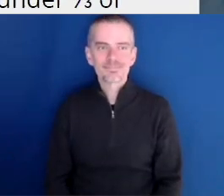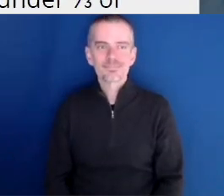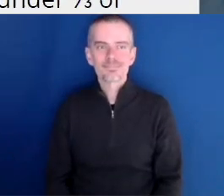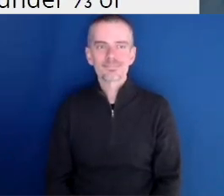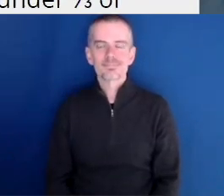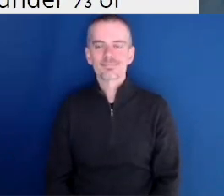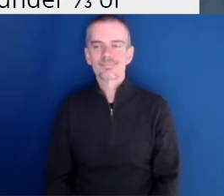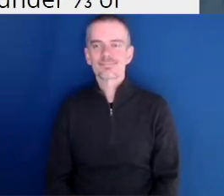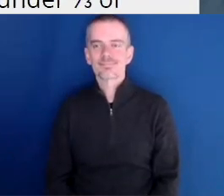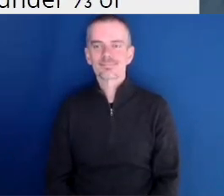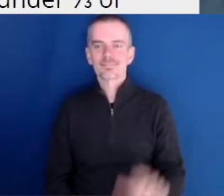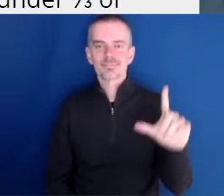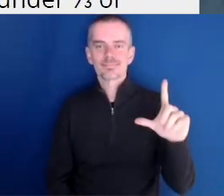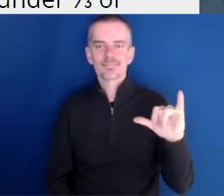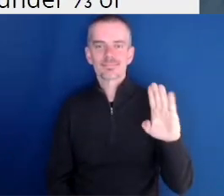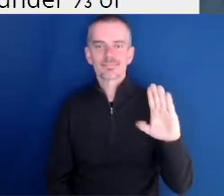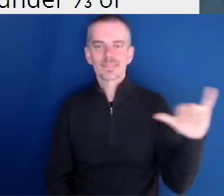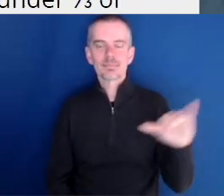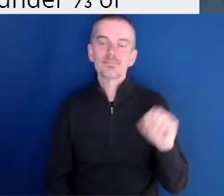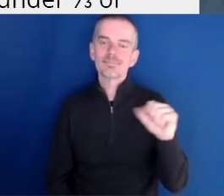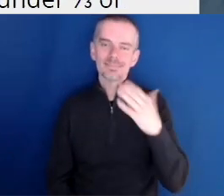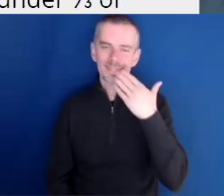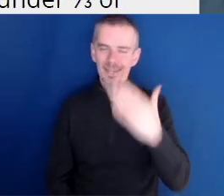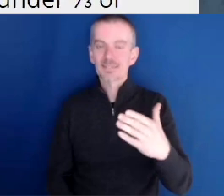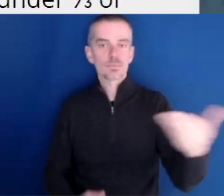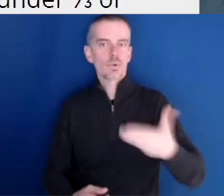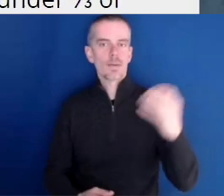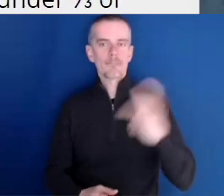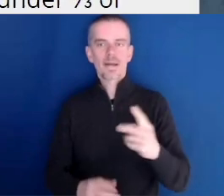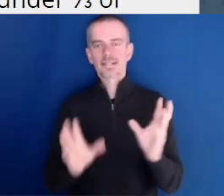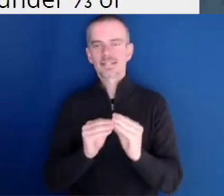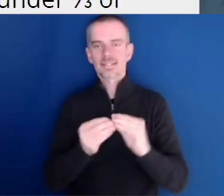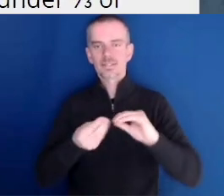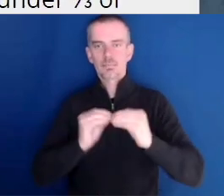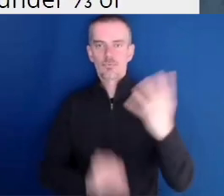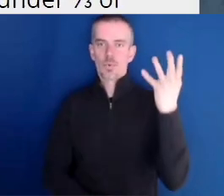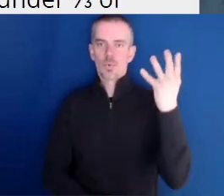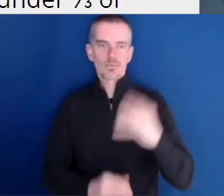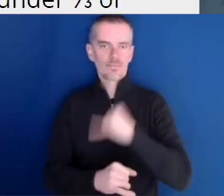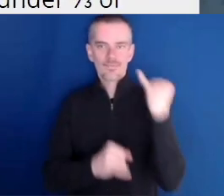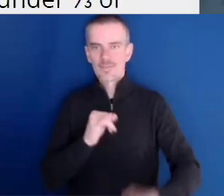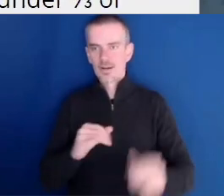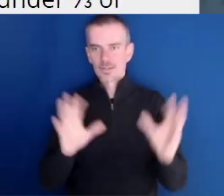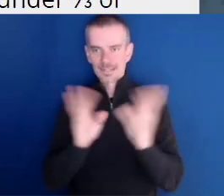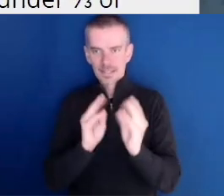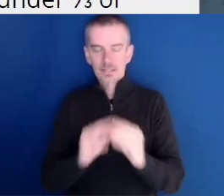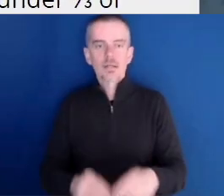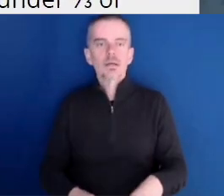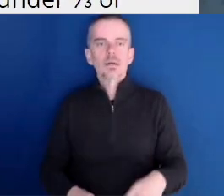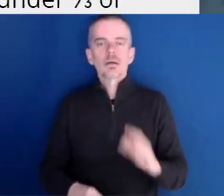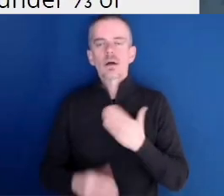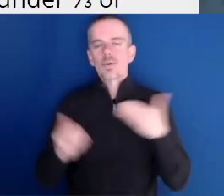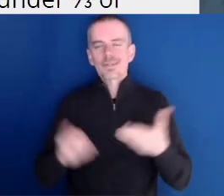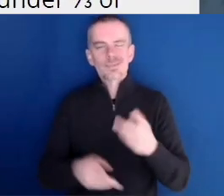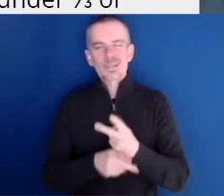Thanks, Emery. Welcome back everyone to session 4, the final session. And I'll keep our intro